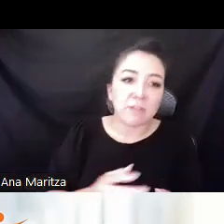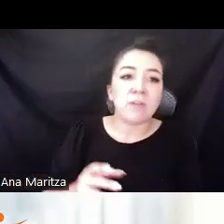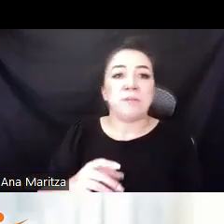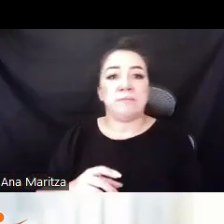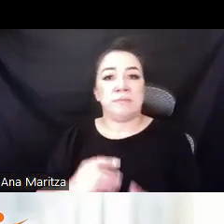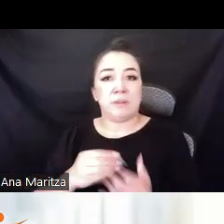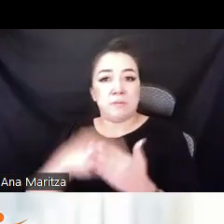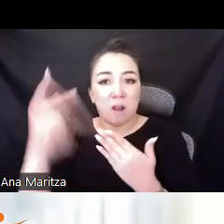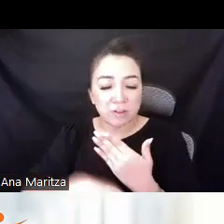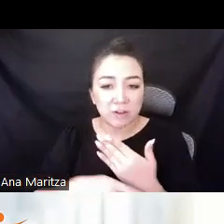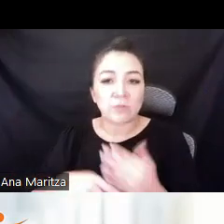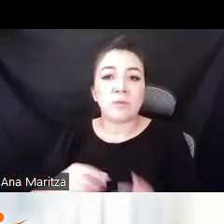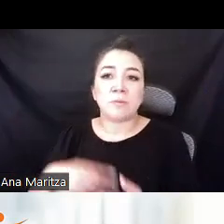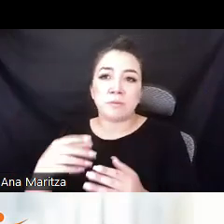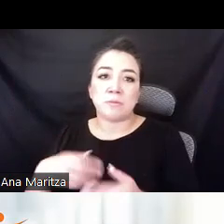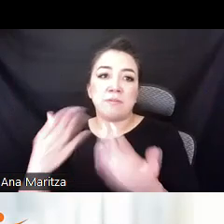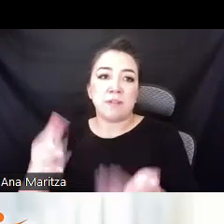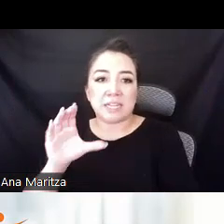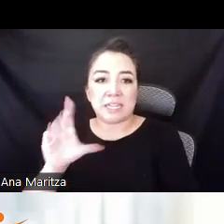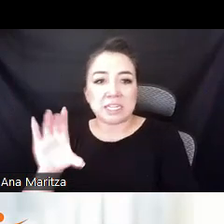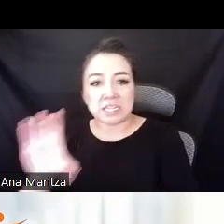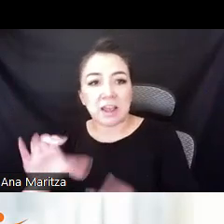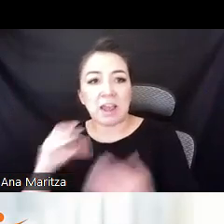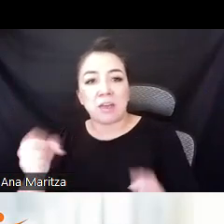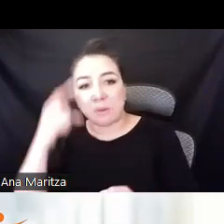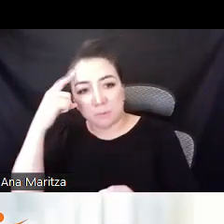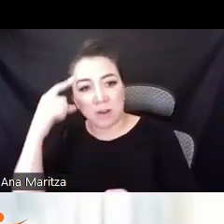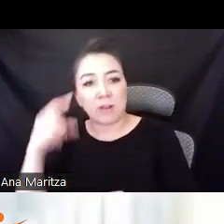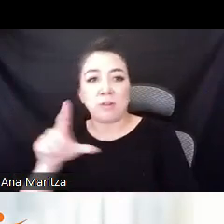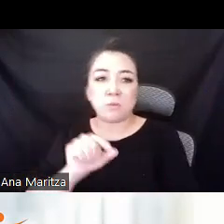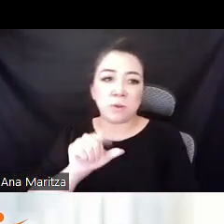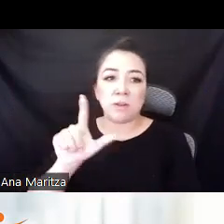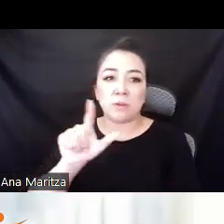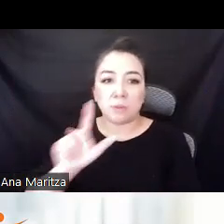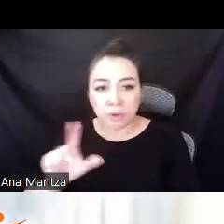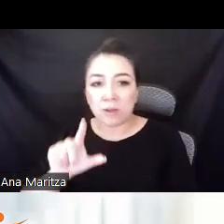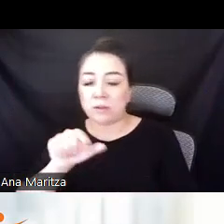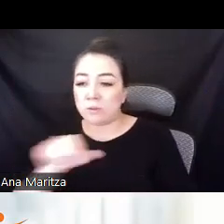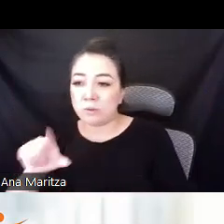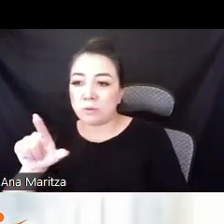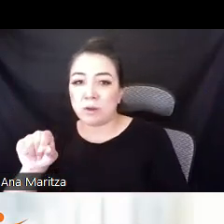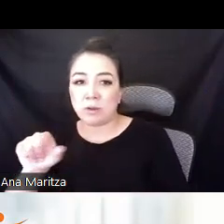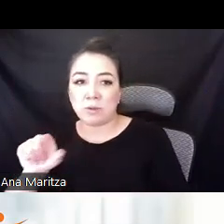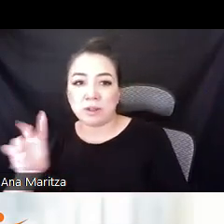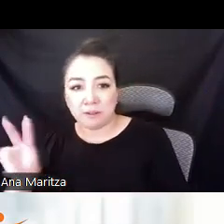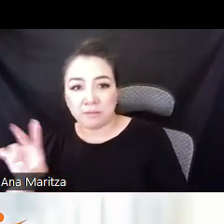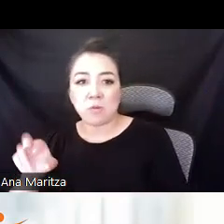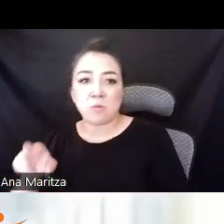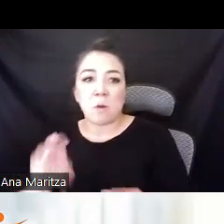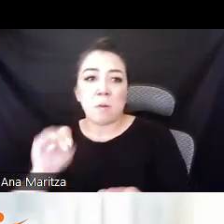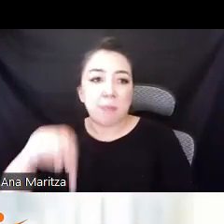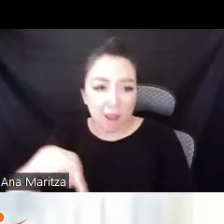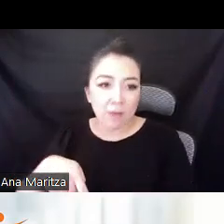to implement the CDC Healthy Brain Initiative 2018 to 2023 roadmap. Our program awarded 6 California local